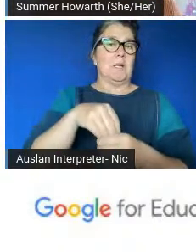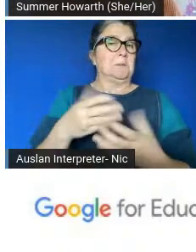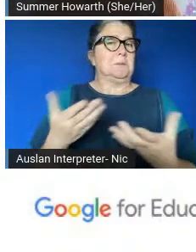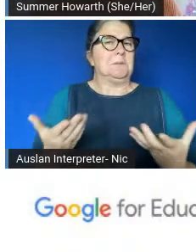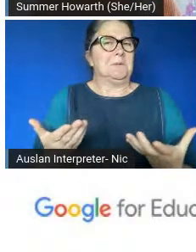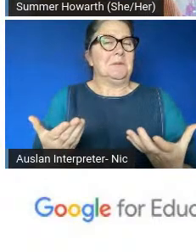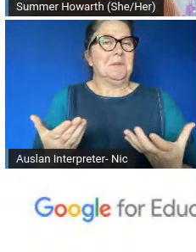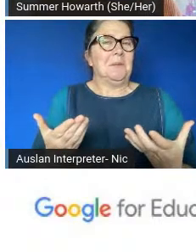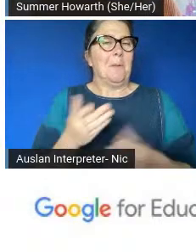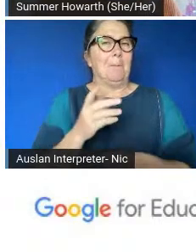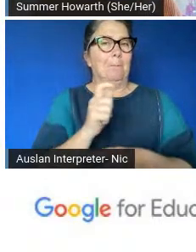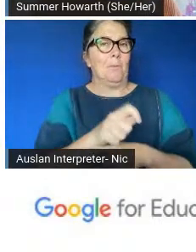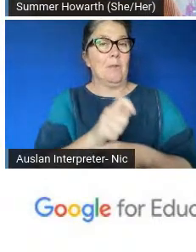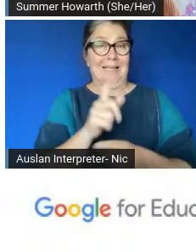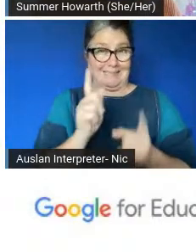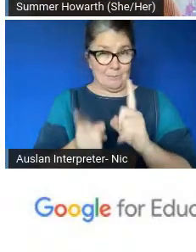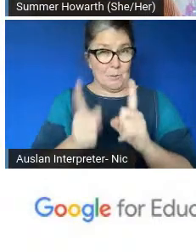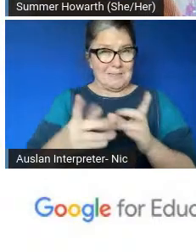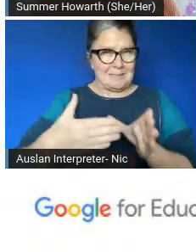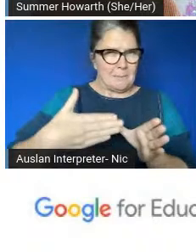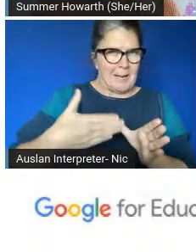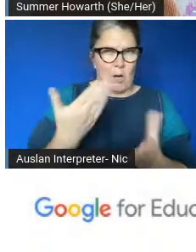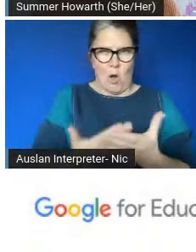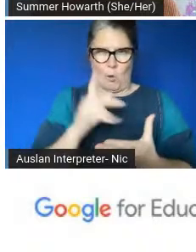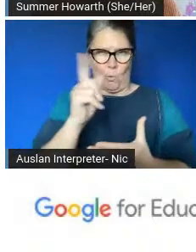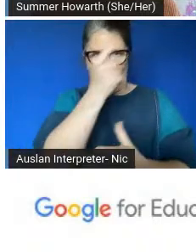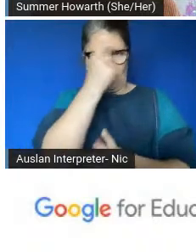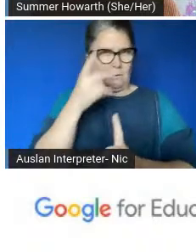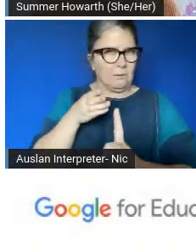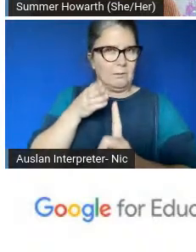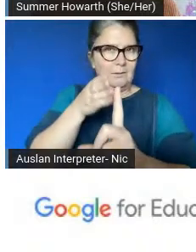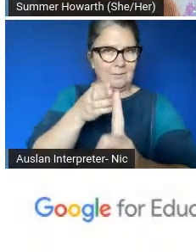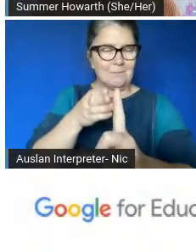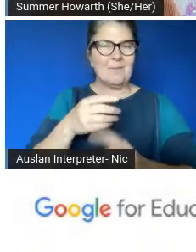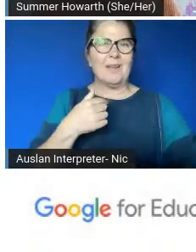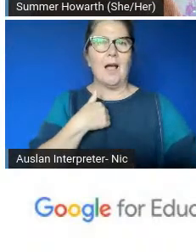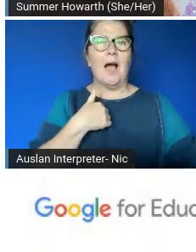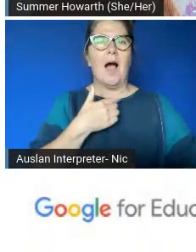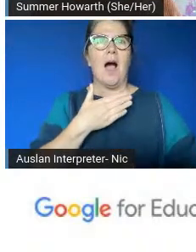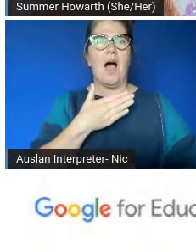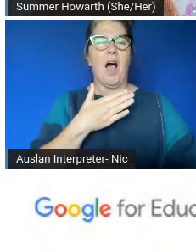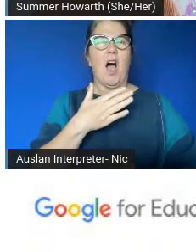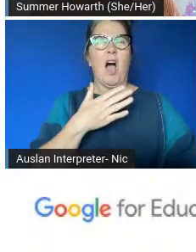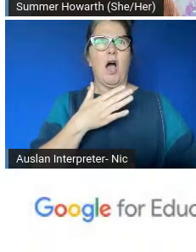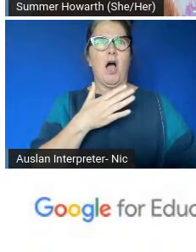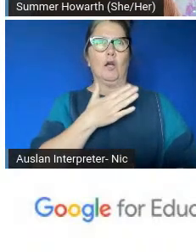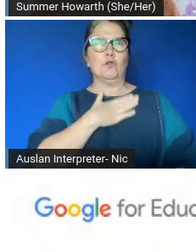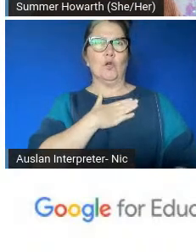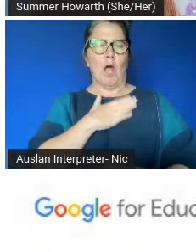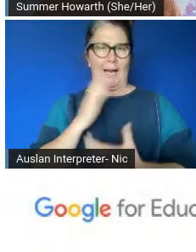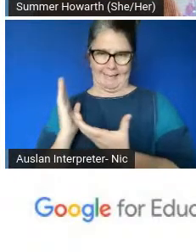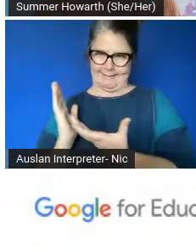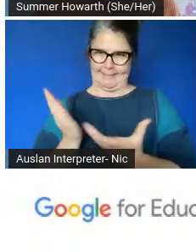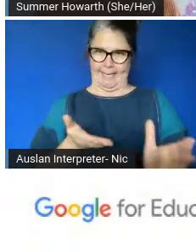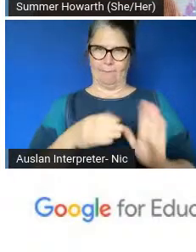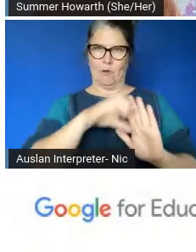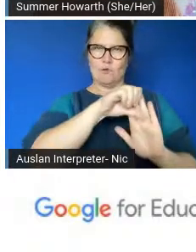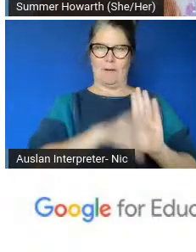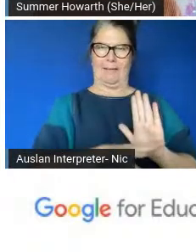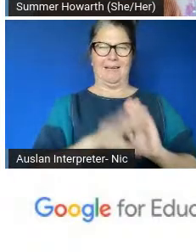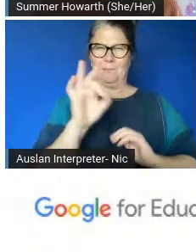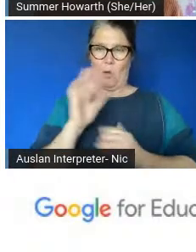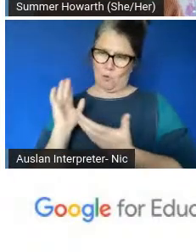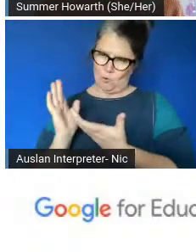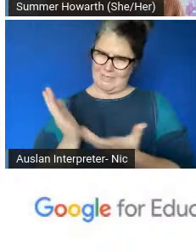to, I love the expression uncover curriculum rather than deliver curriculum. You kind of, you deliver milk although